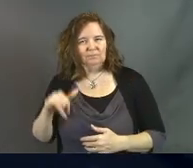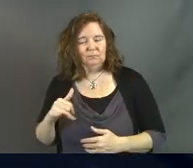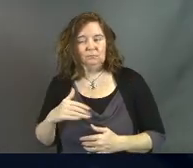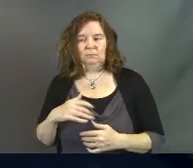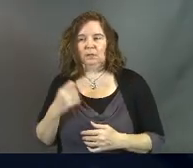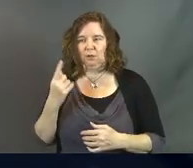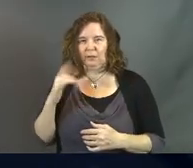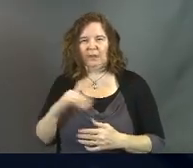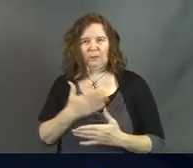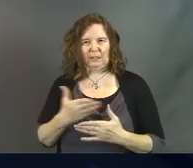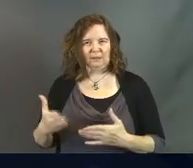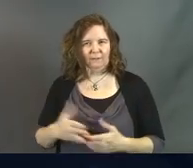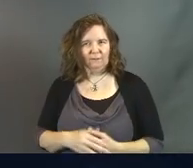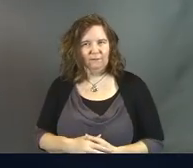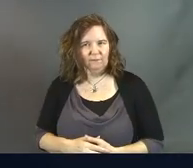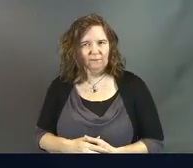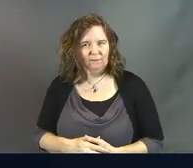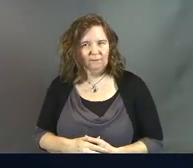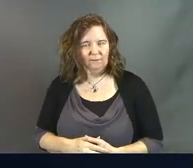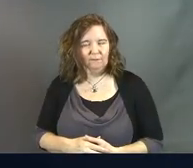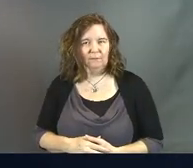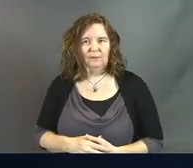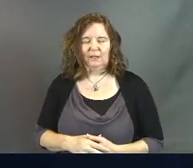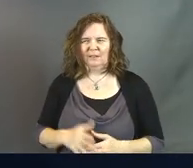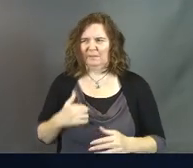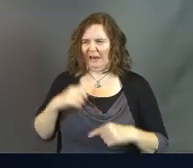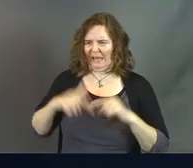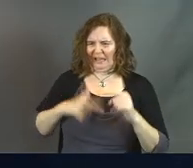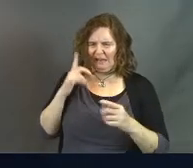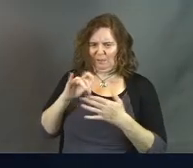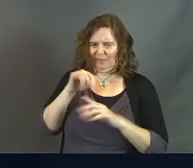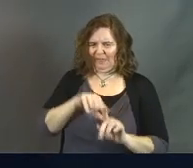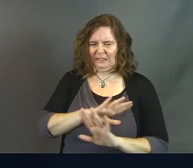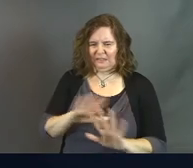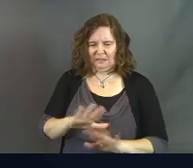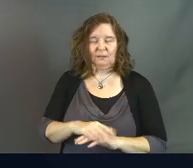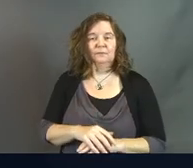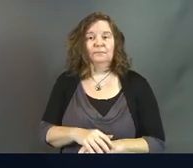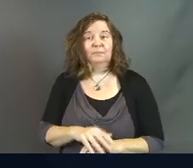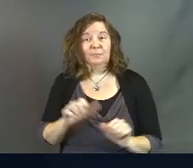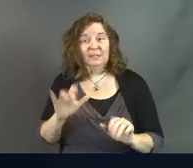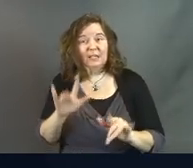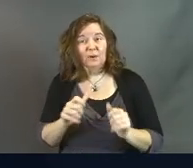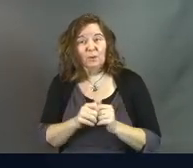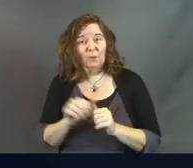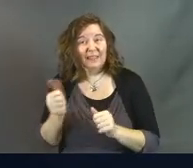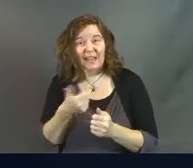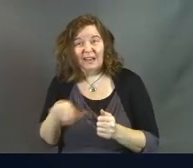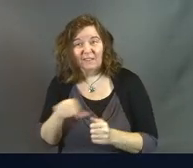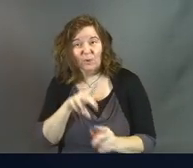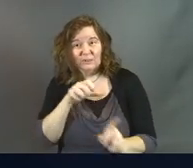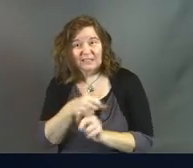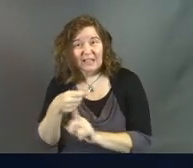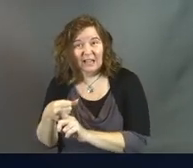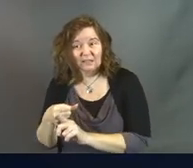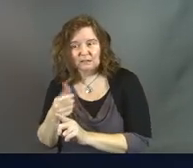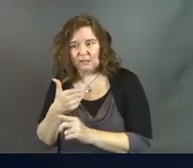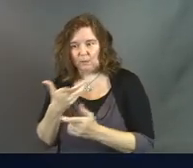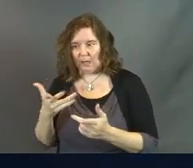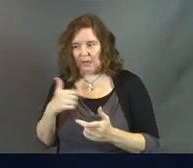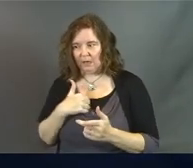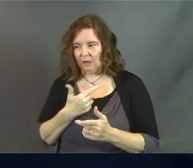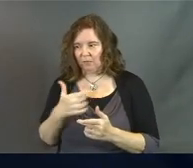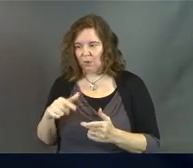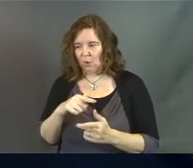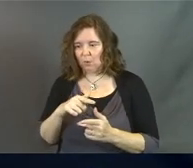I can empathize with that stuff. And some of you are like, I can't empathize with this. Can you empathize with any of those attacks? Can you